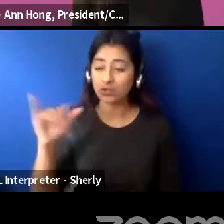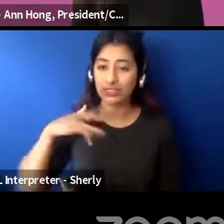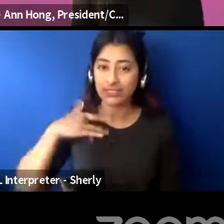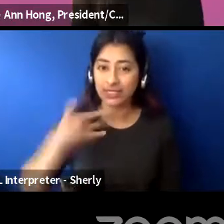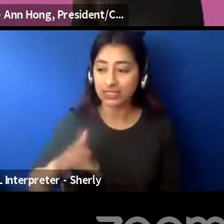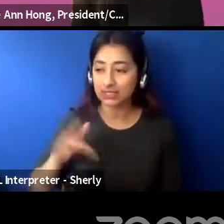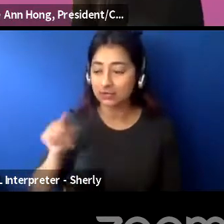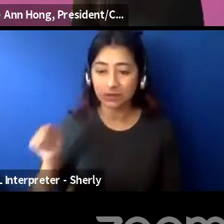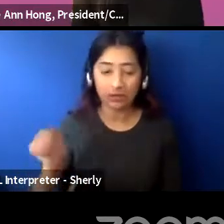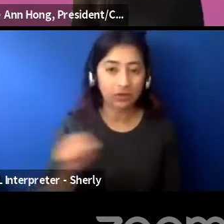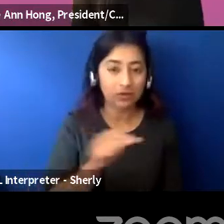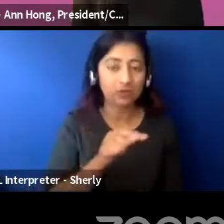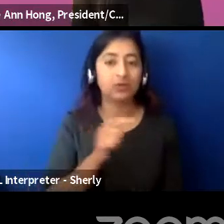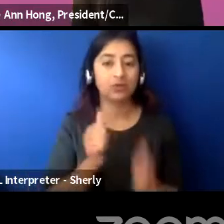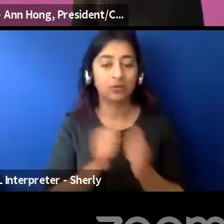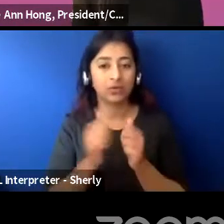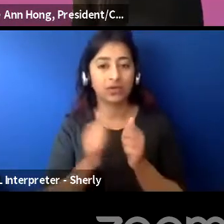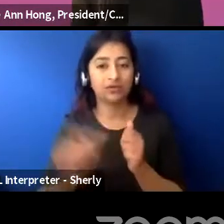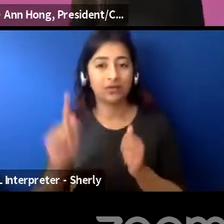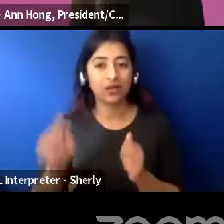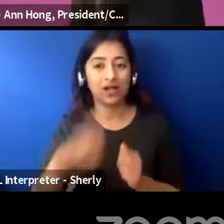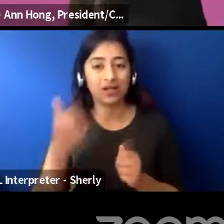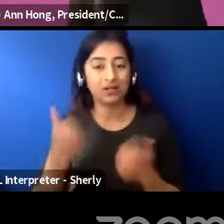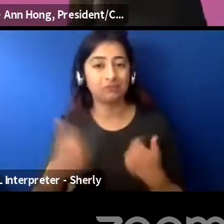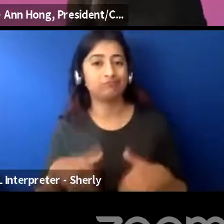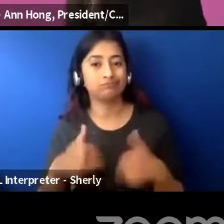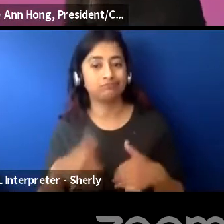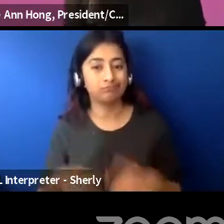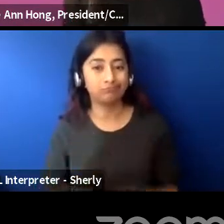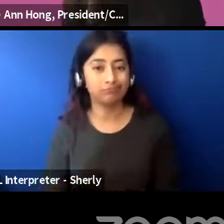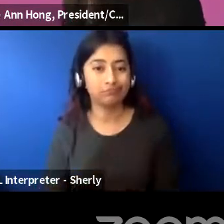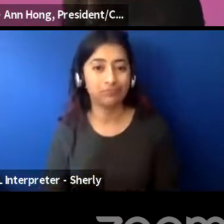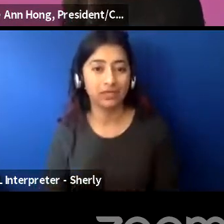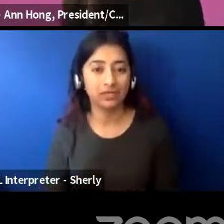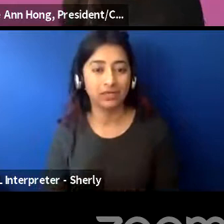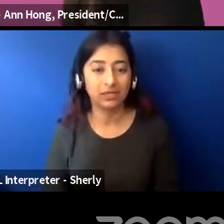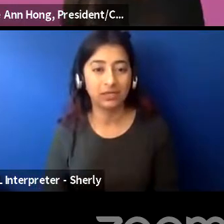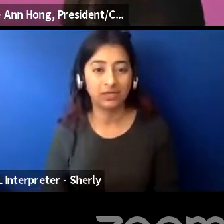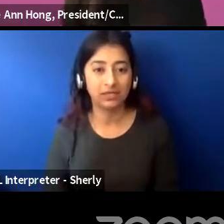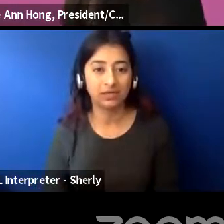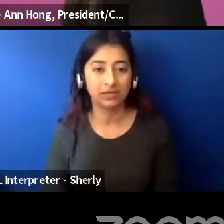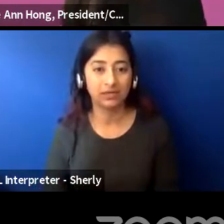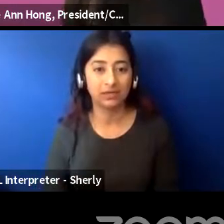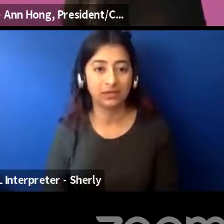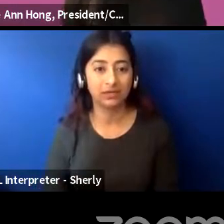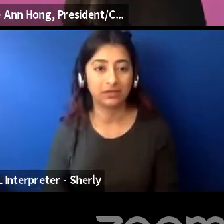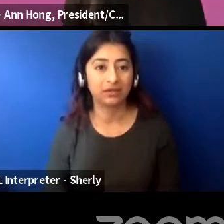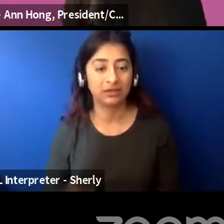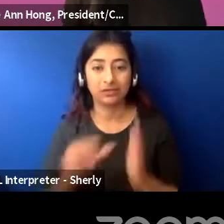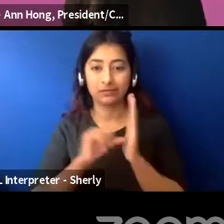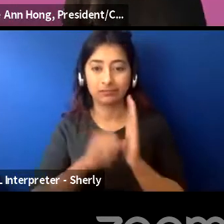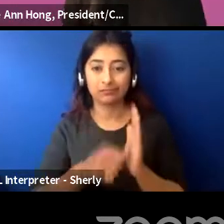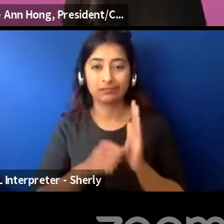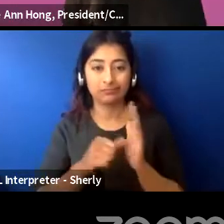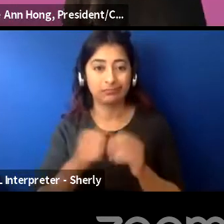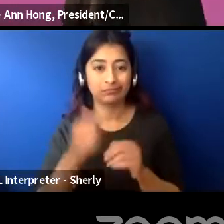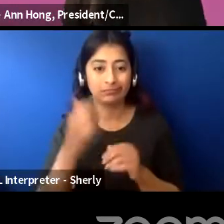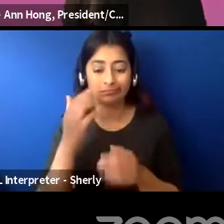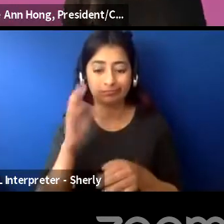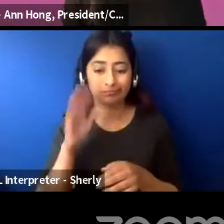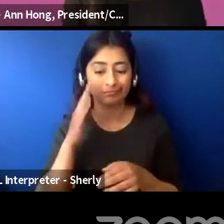else that's going on with everybody else. I mean, they kept saying that, COVID